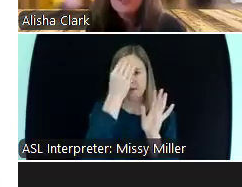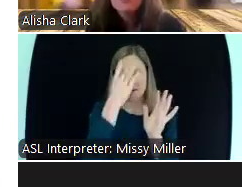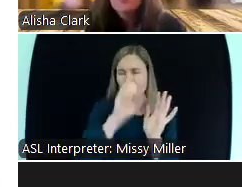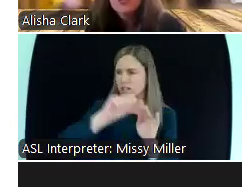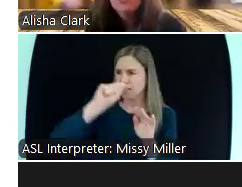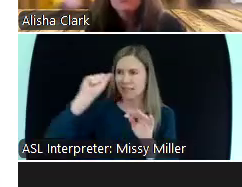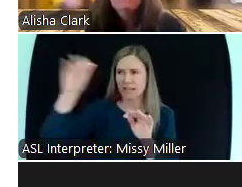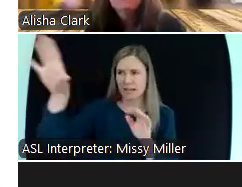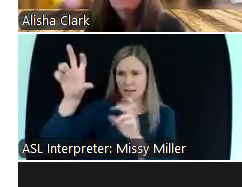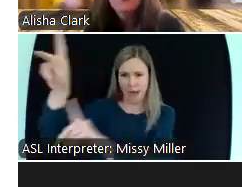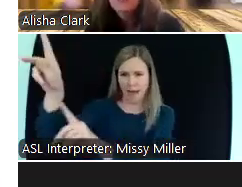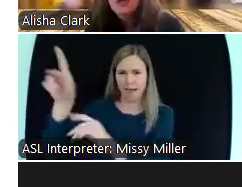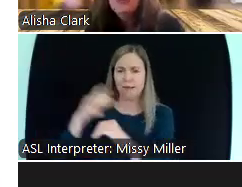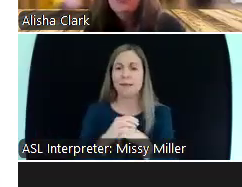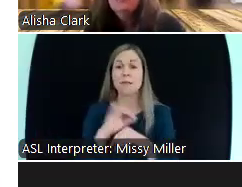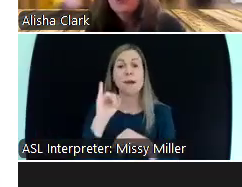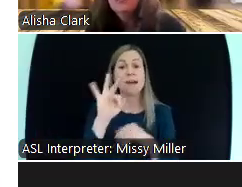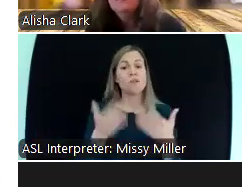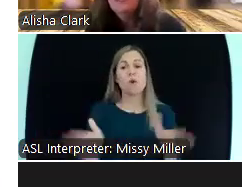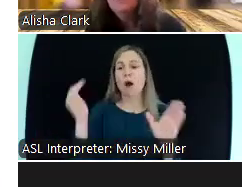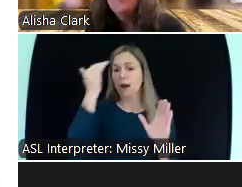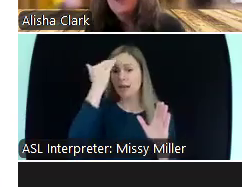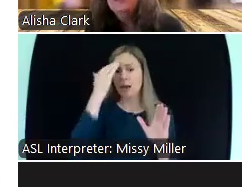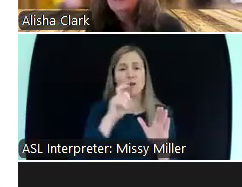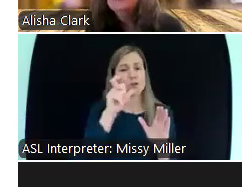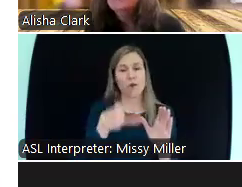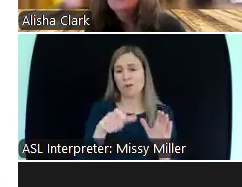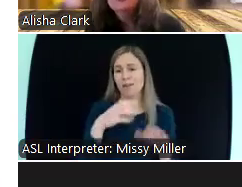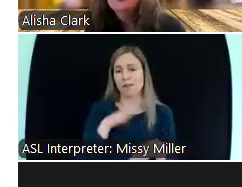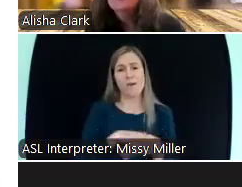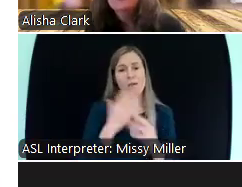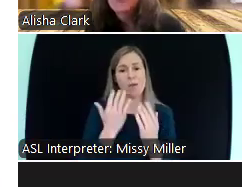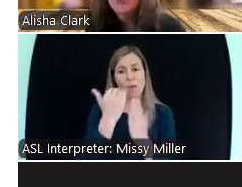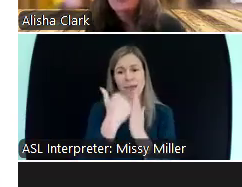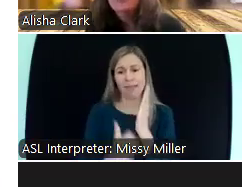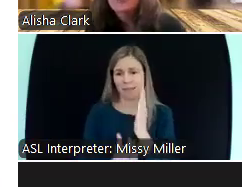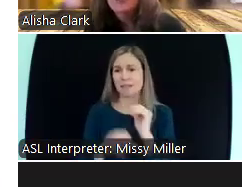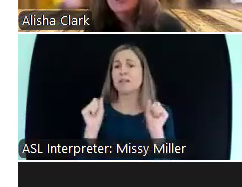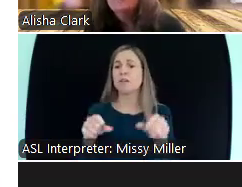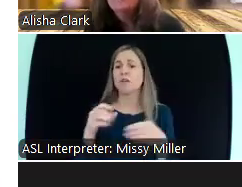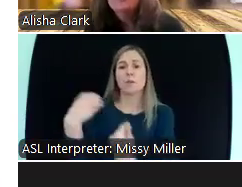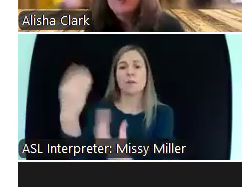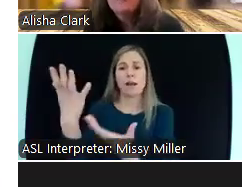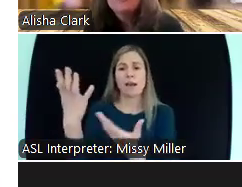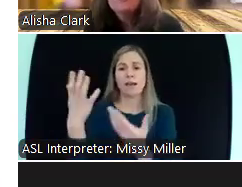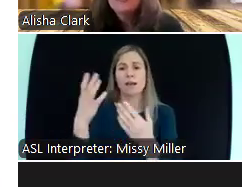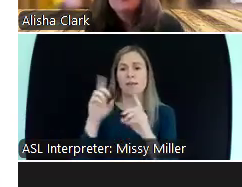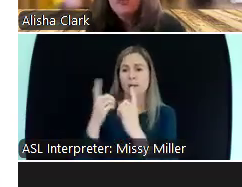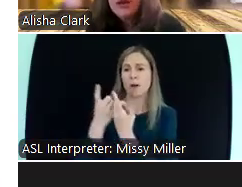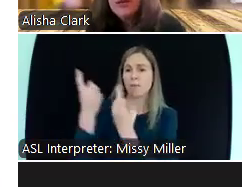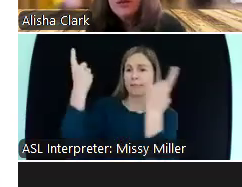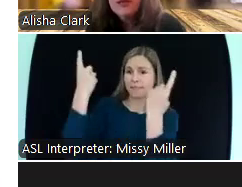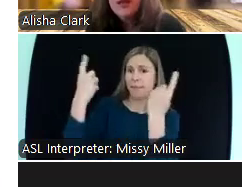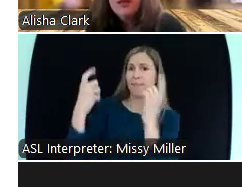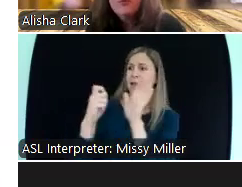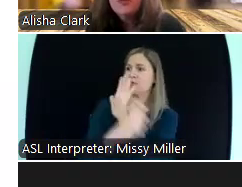department. But if you already know that you don't need to be on that waiting list, then you can provide the department something in